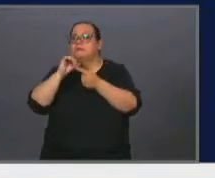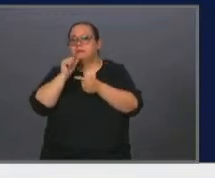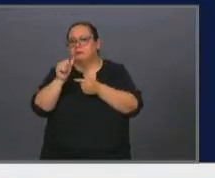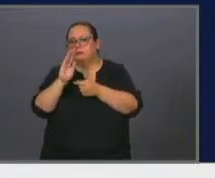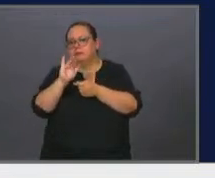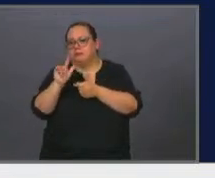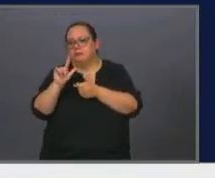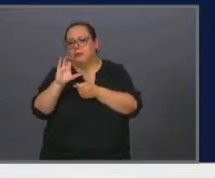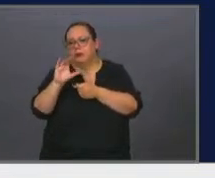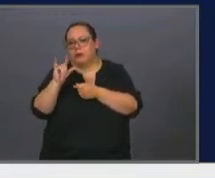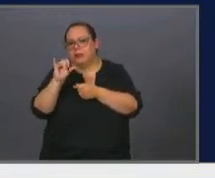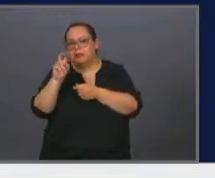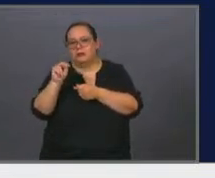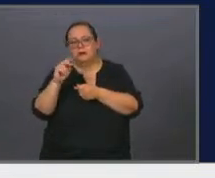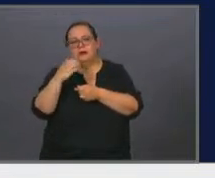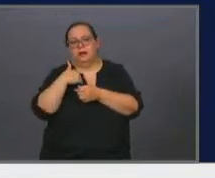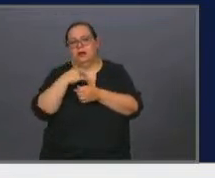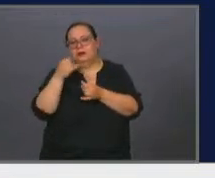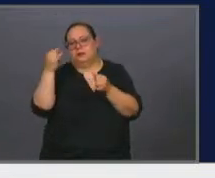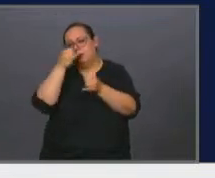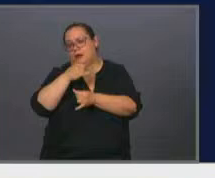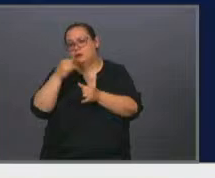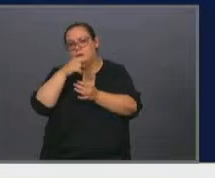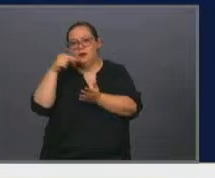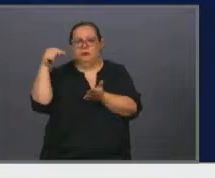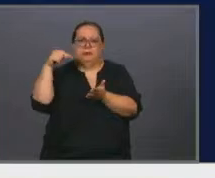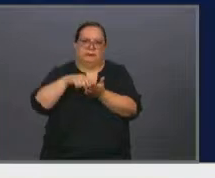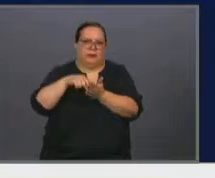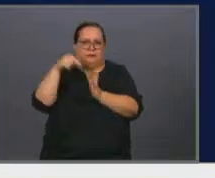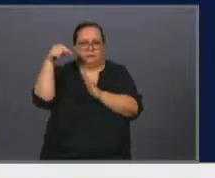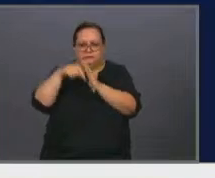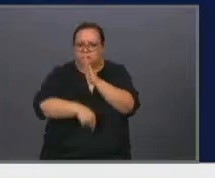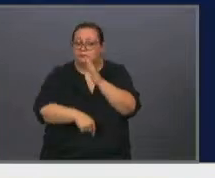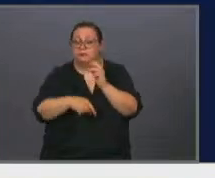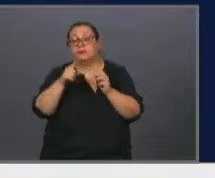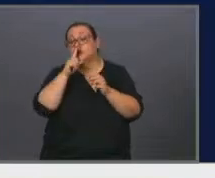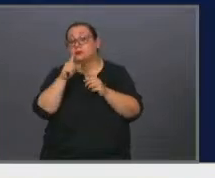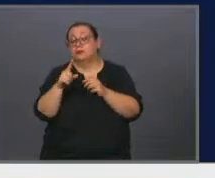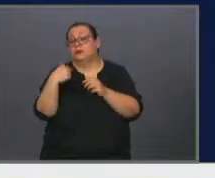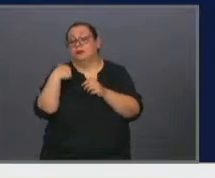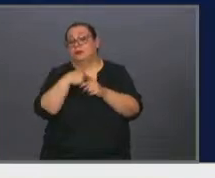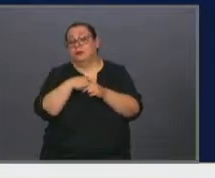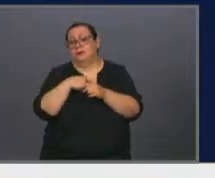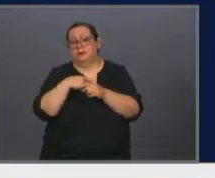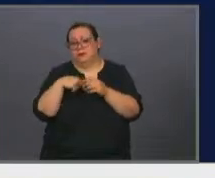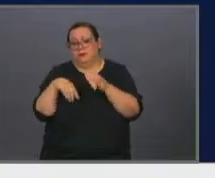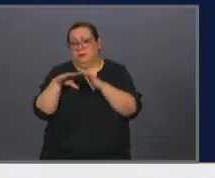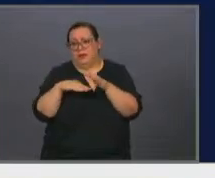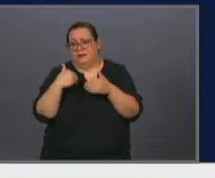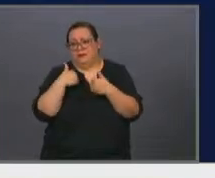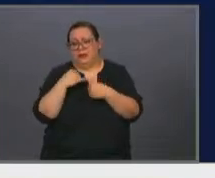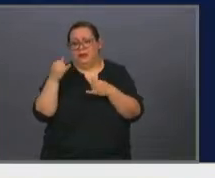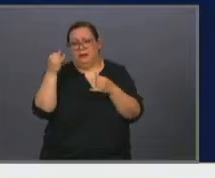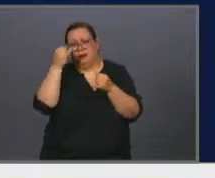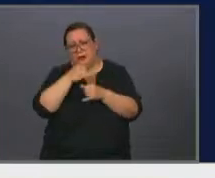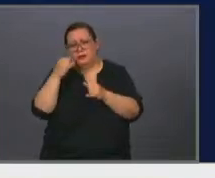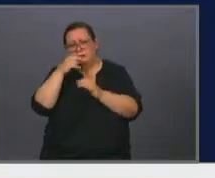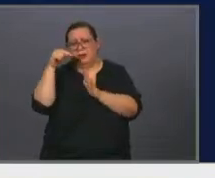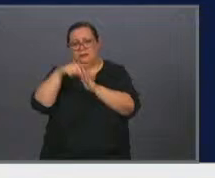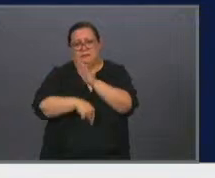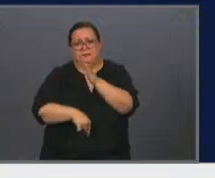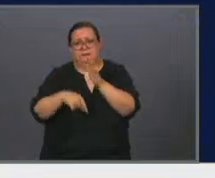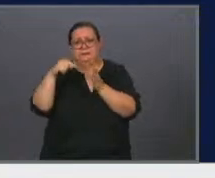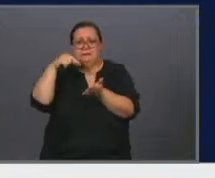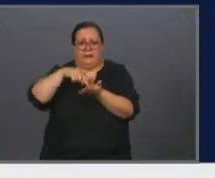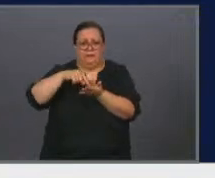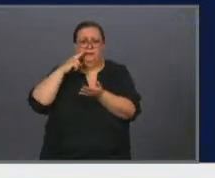had astronomical deficits. And so we basically had astronomical deficits for about 40 years. And